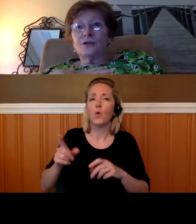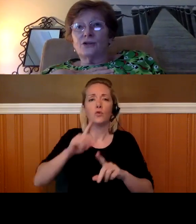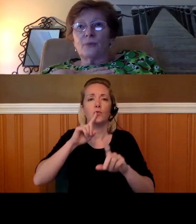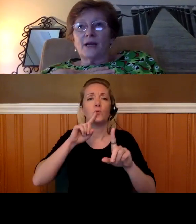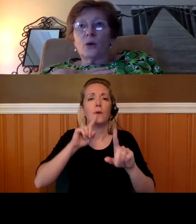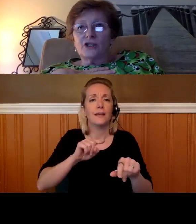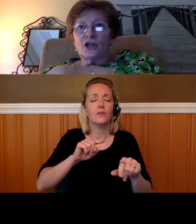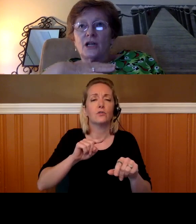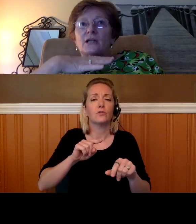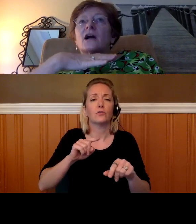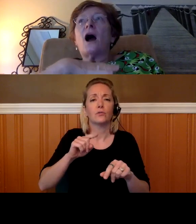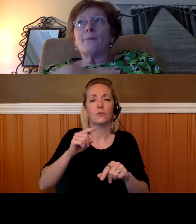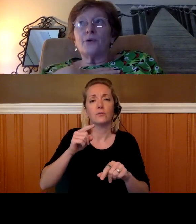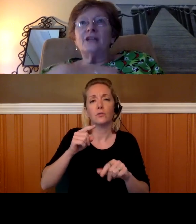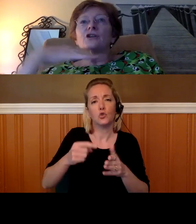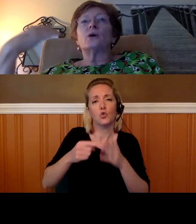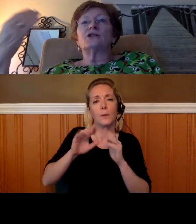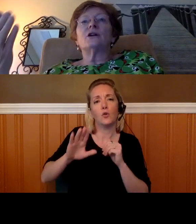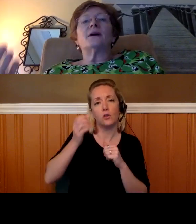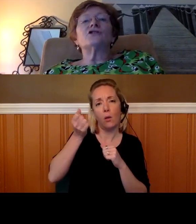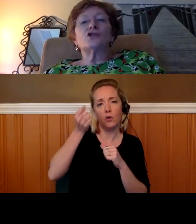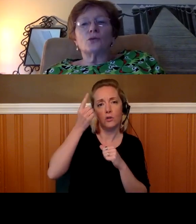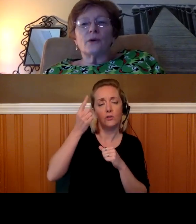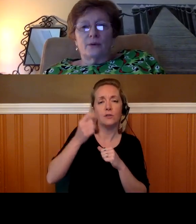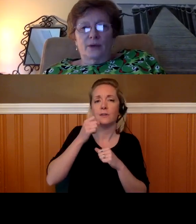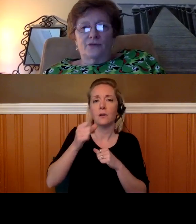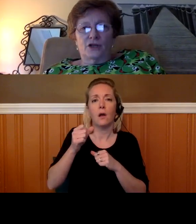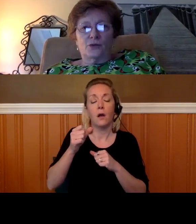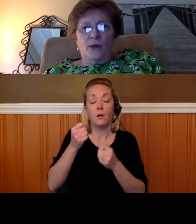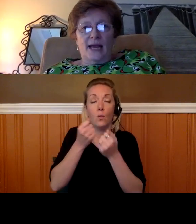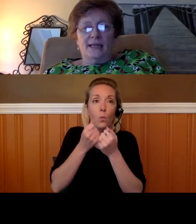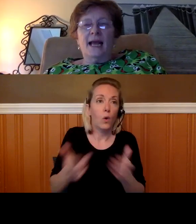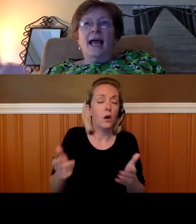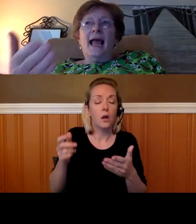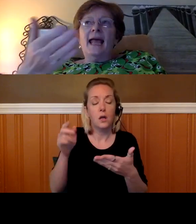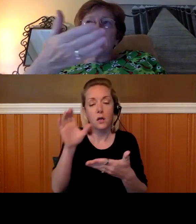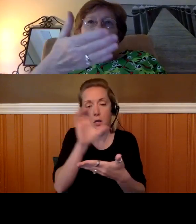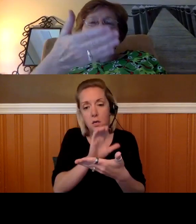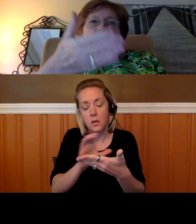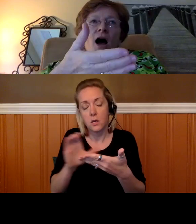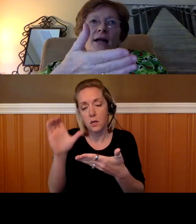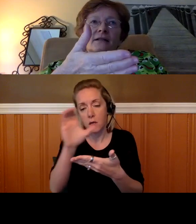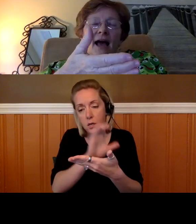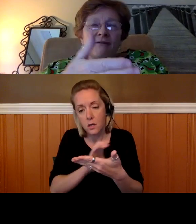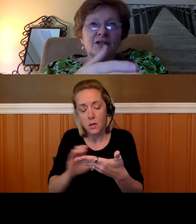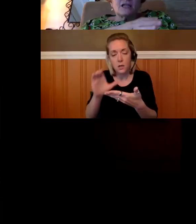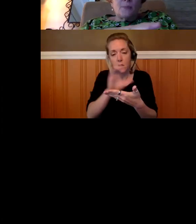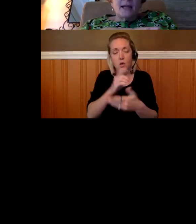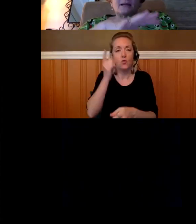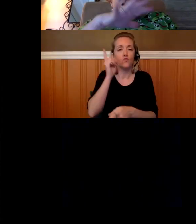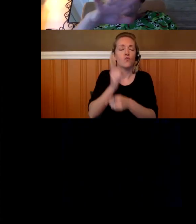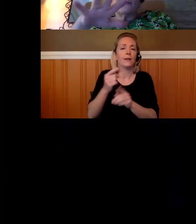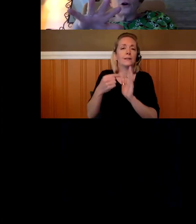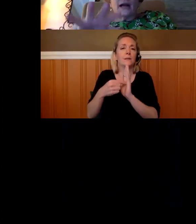the comprehension question about the story we've just read, and not to have to spend all of her